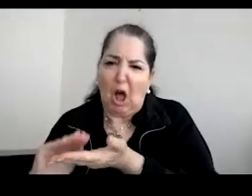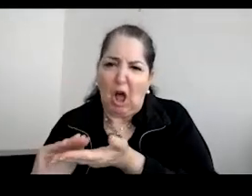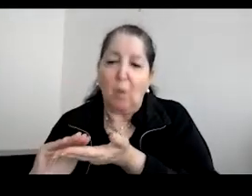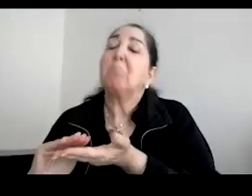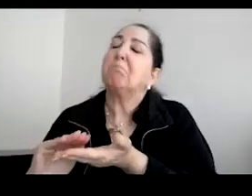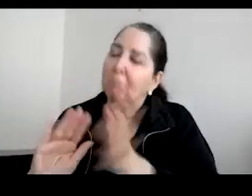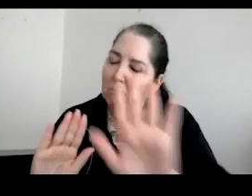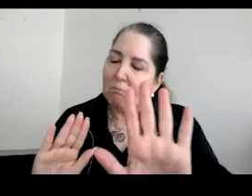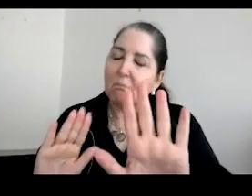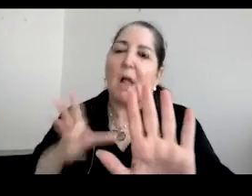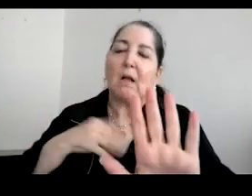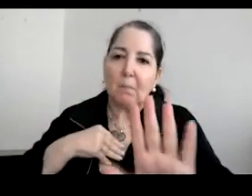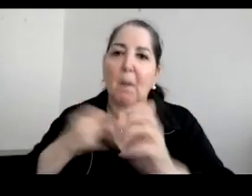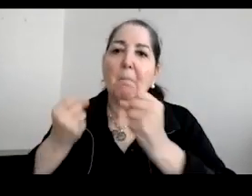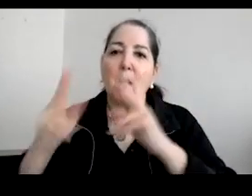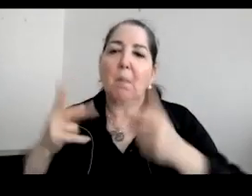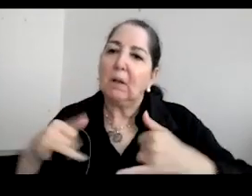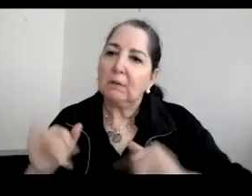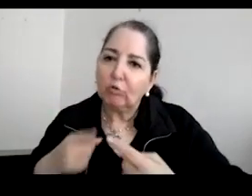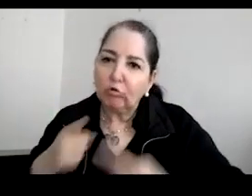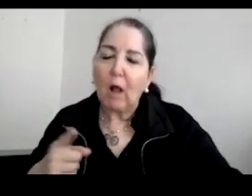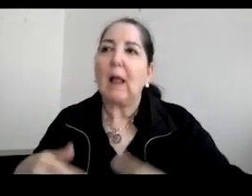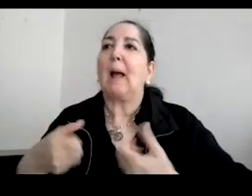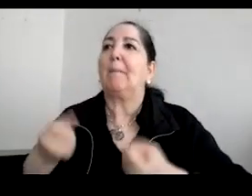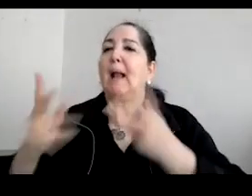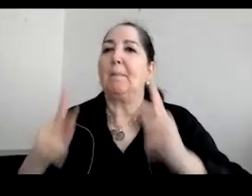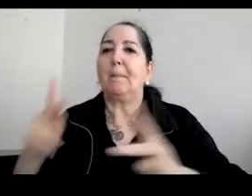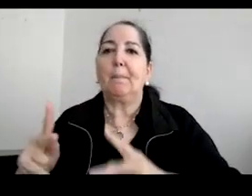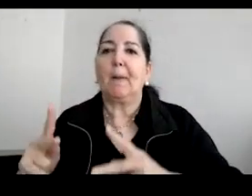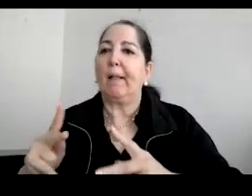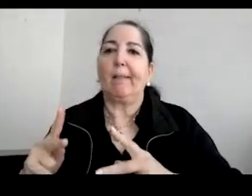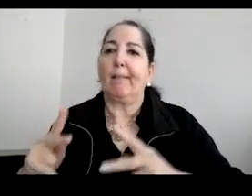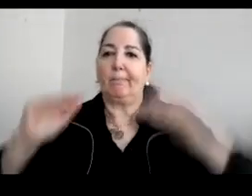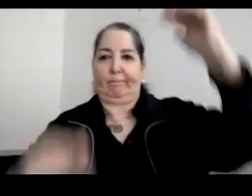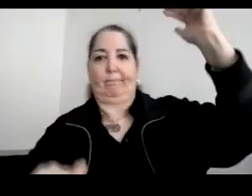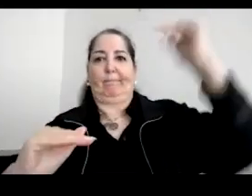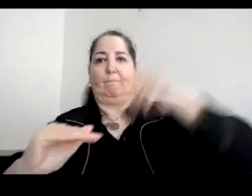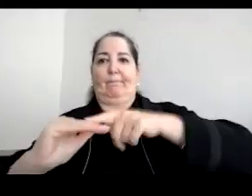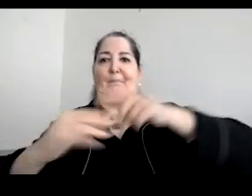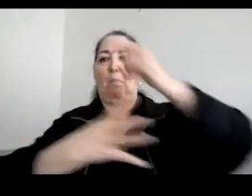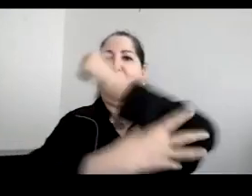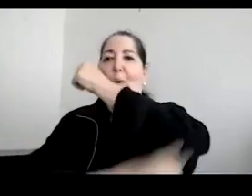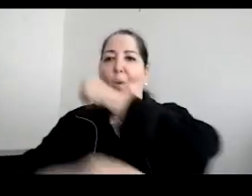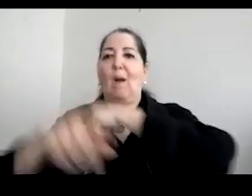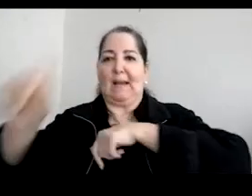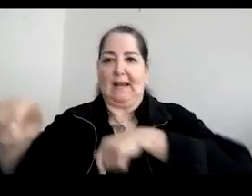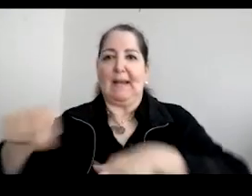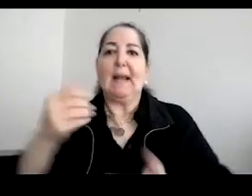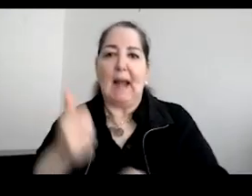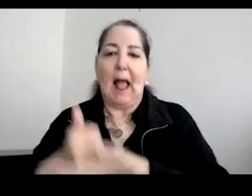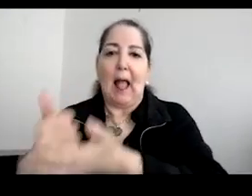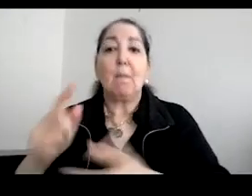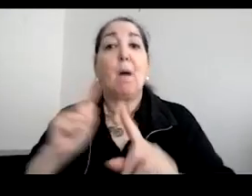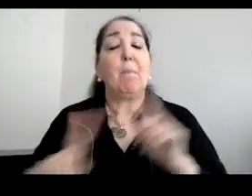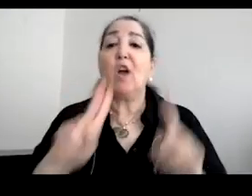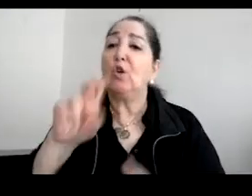lot of inequality, but by historical standards, the United States labor market was in about as strong as a position as it had